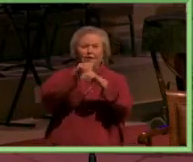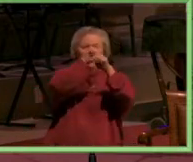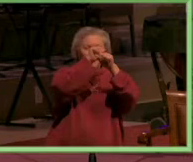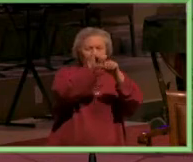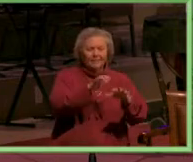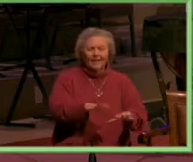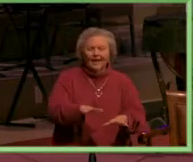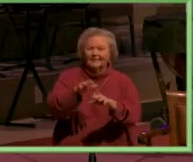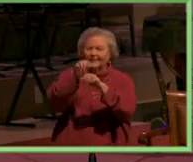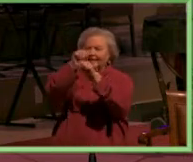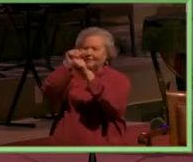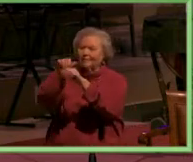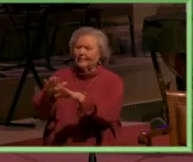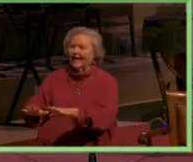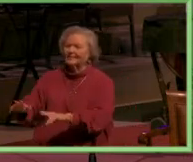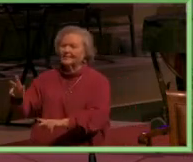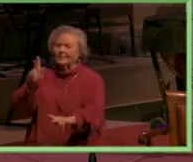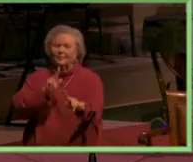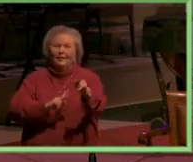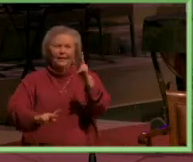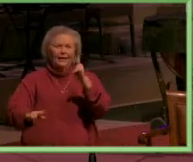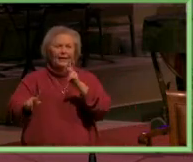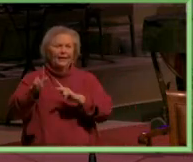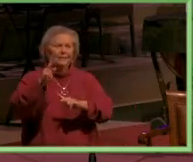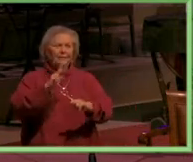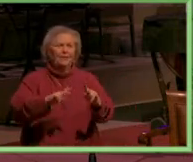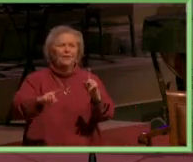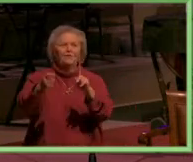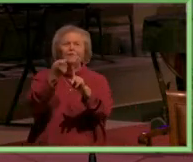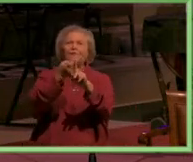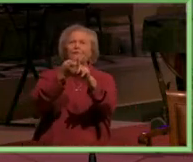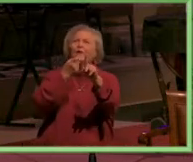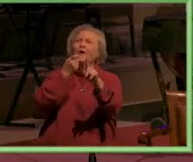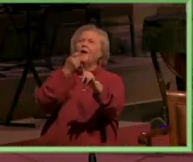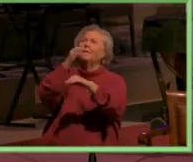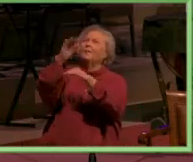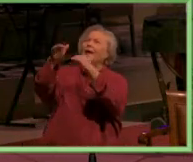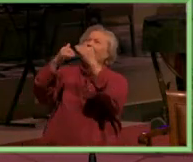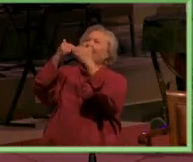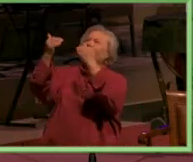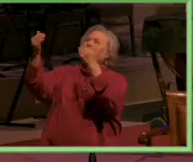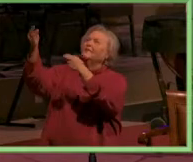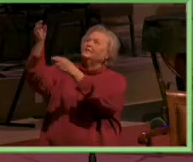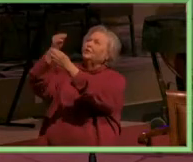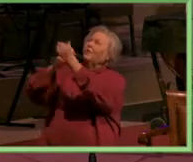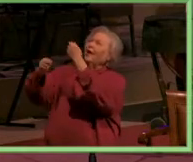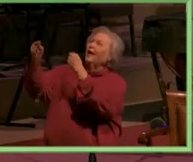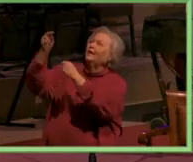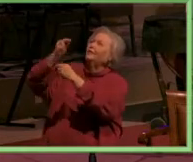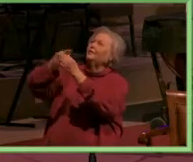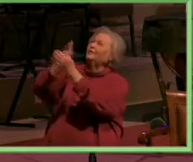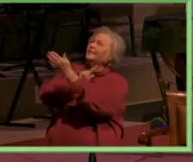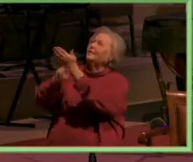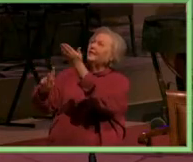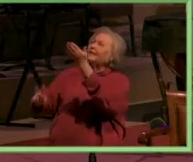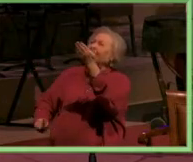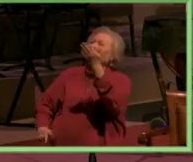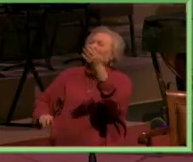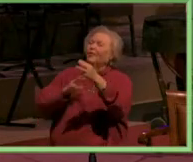earth, goodwill to men, from hands of gracious King.